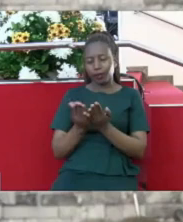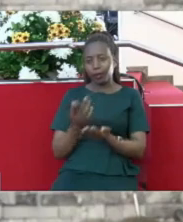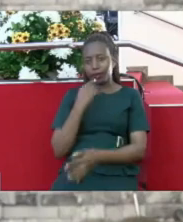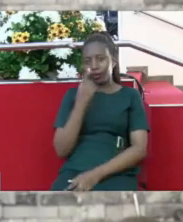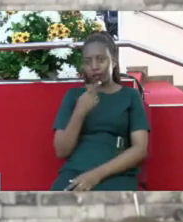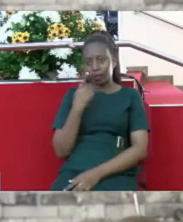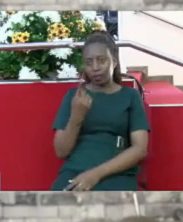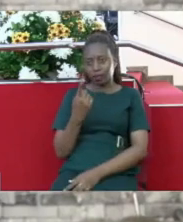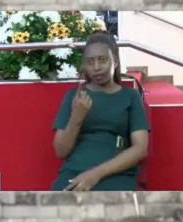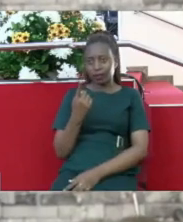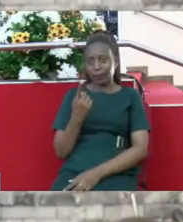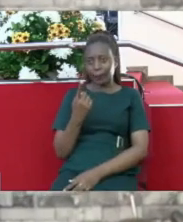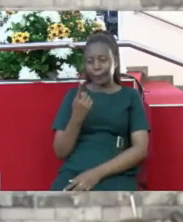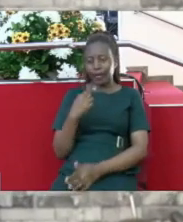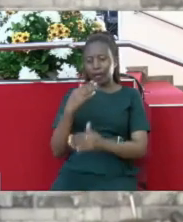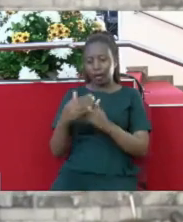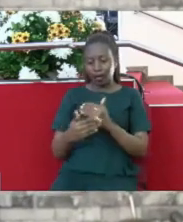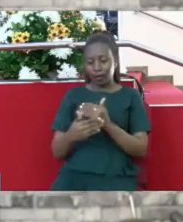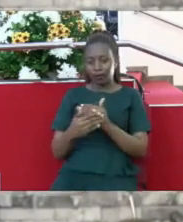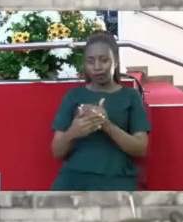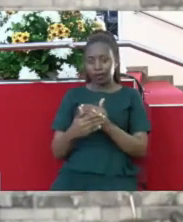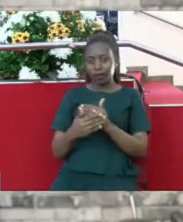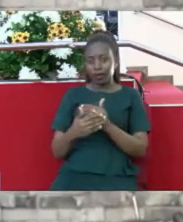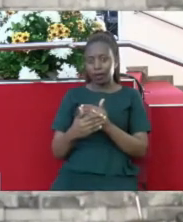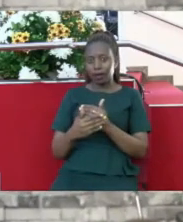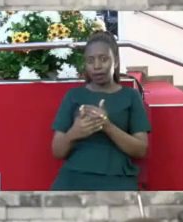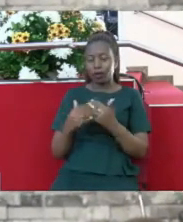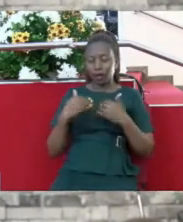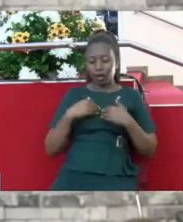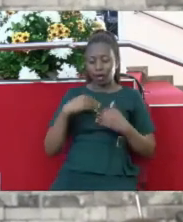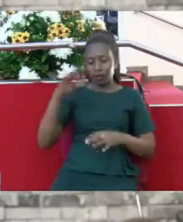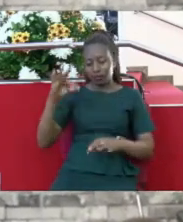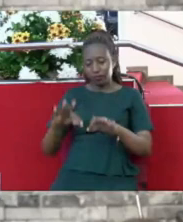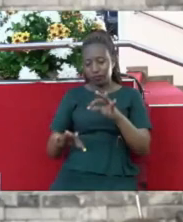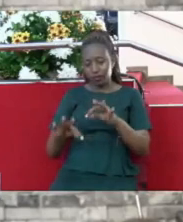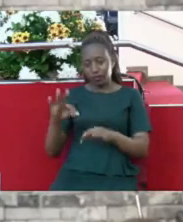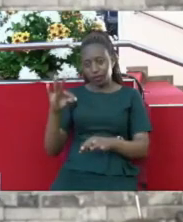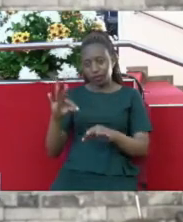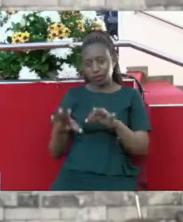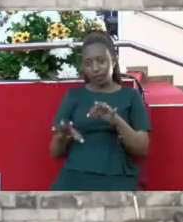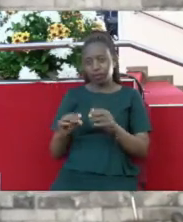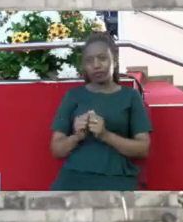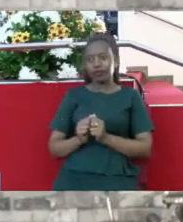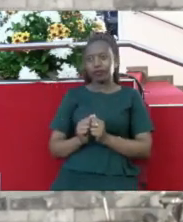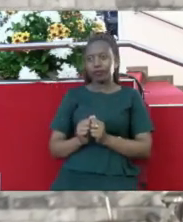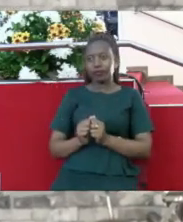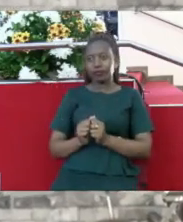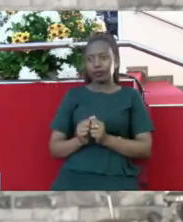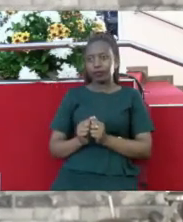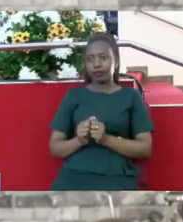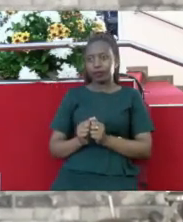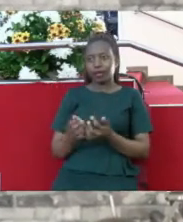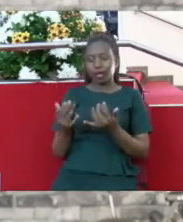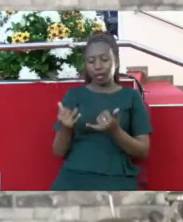is eternal damnation. Biblia inasema ya kwamba baadaye ni hukumu ya mwisho. And so we bring us to that place where we know all of us